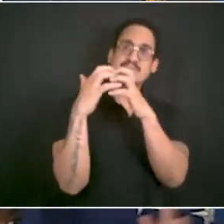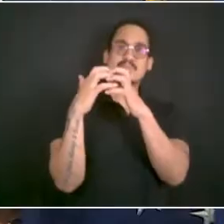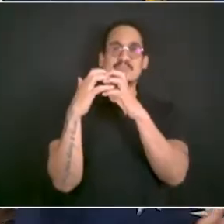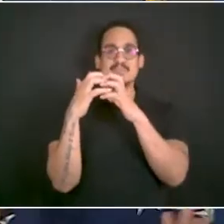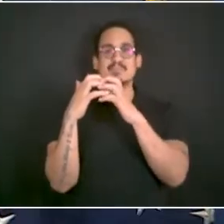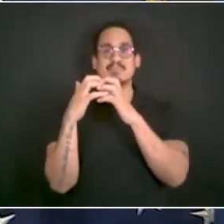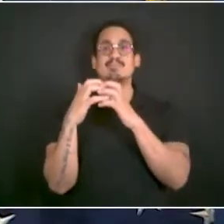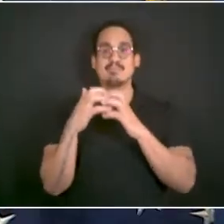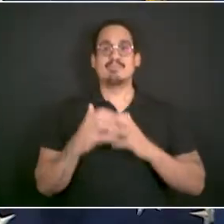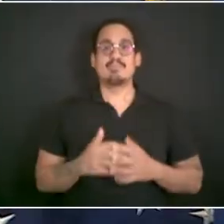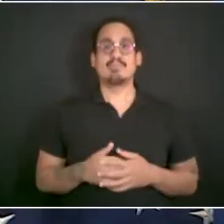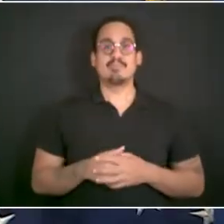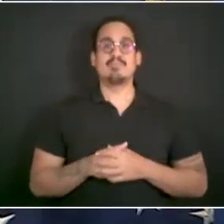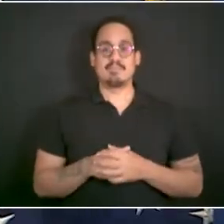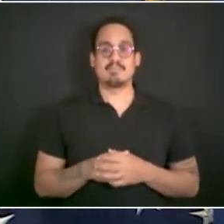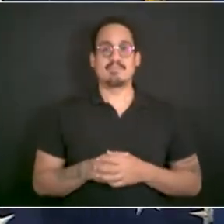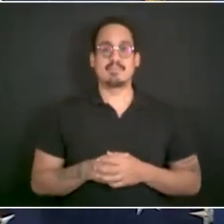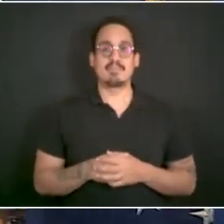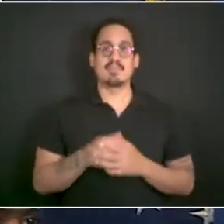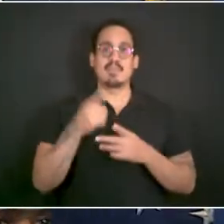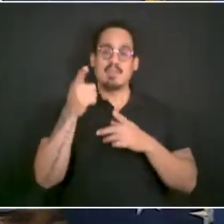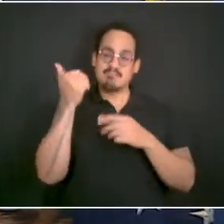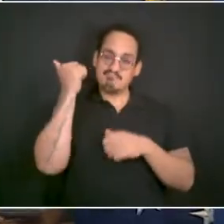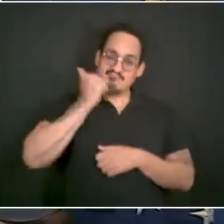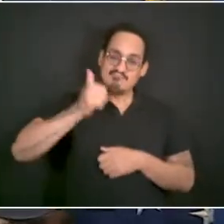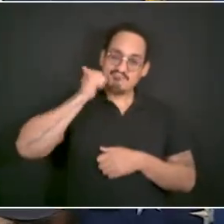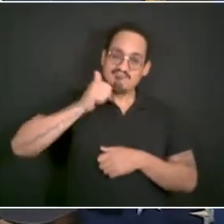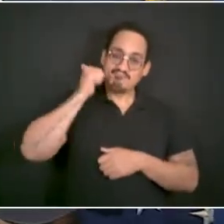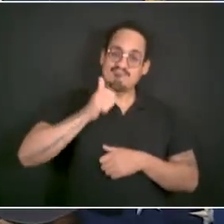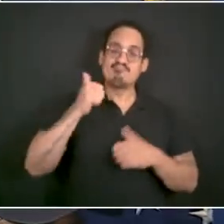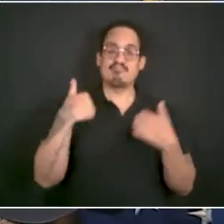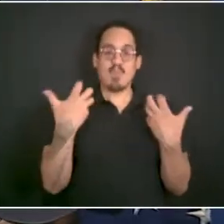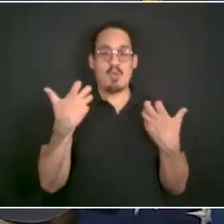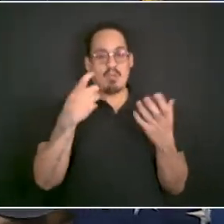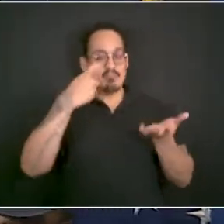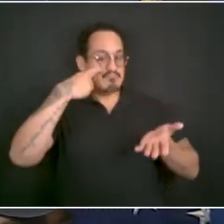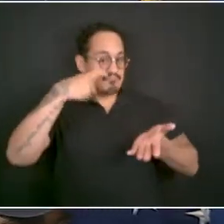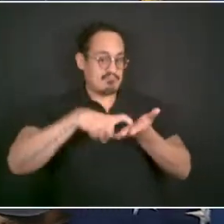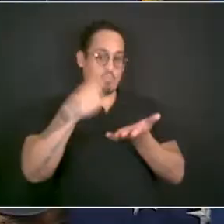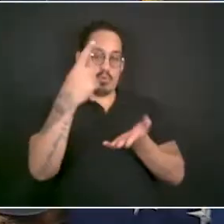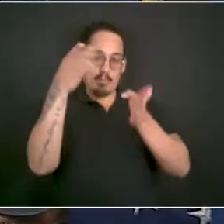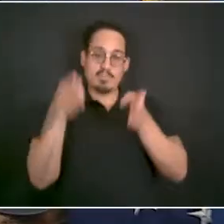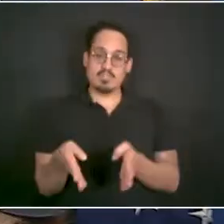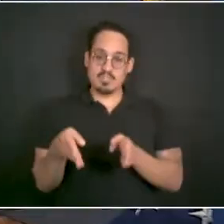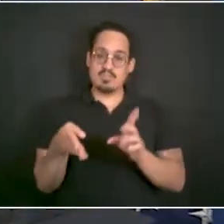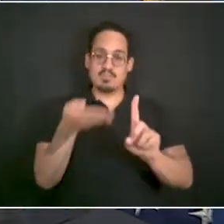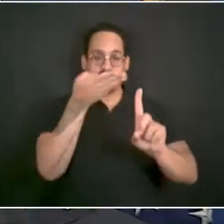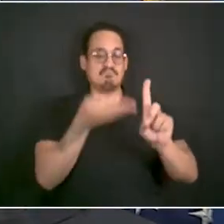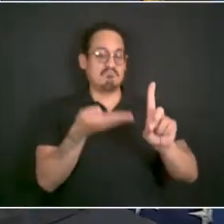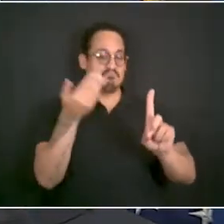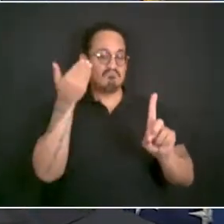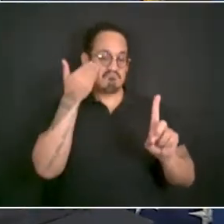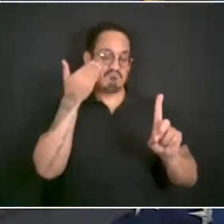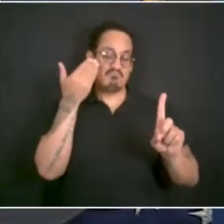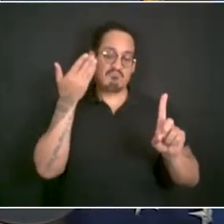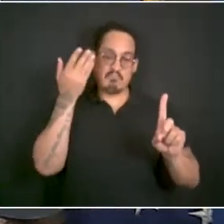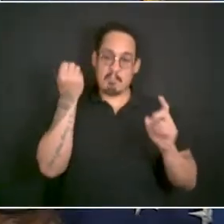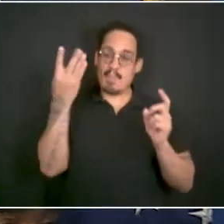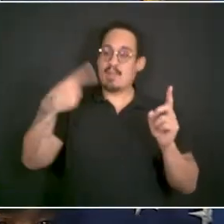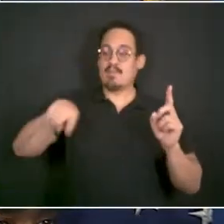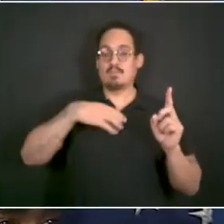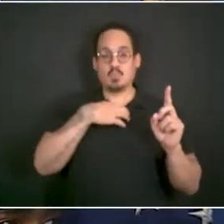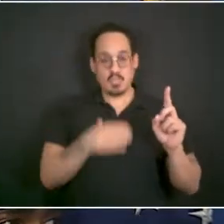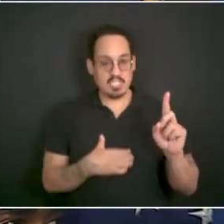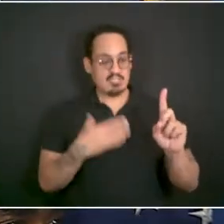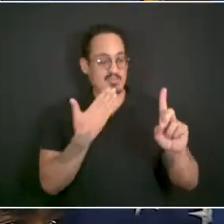walk every single day. And today I want to acknowledge one person who I know many of us wish would be here today to thank in